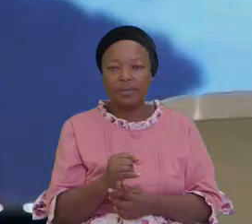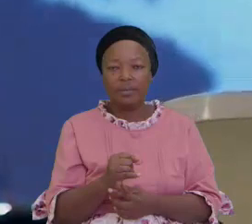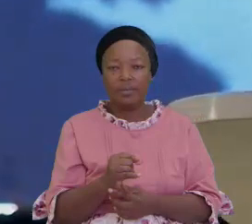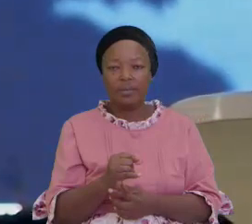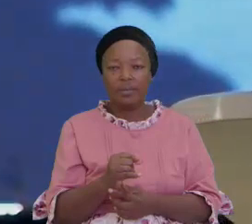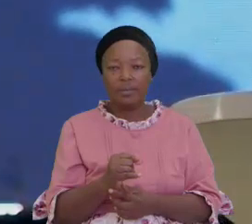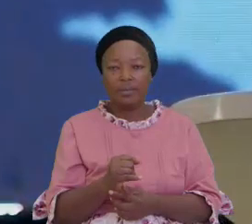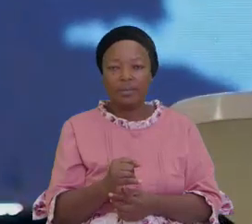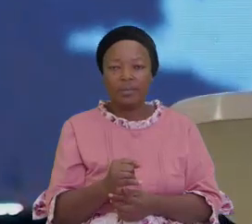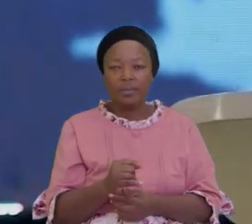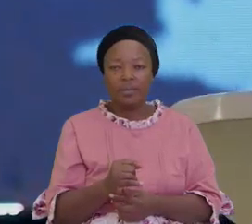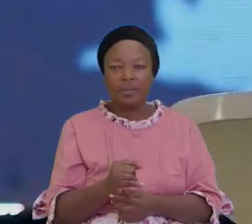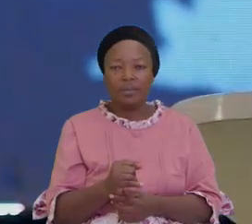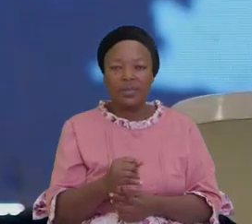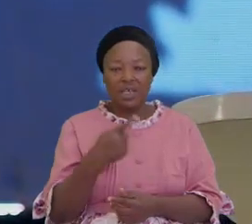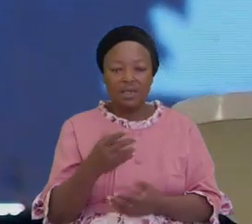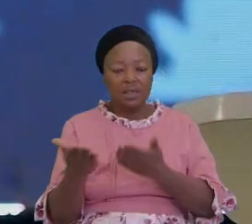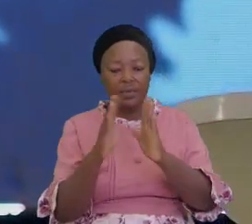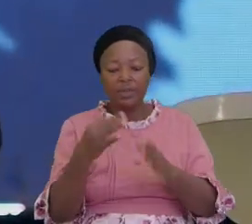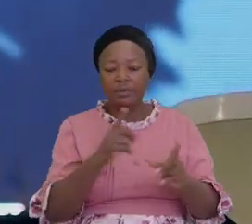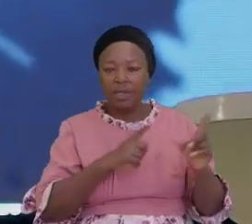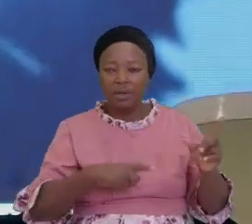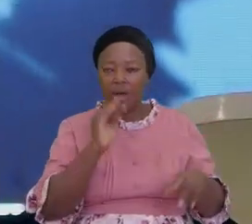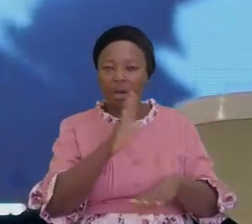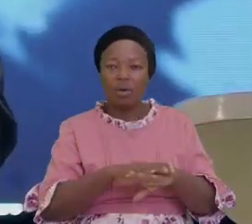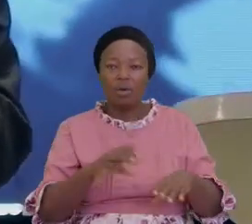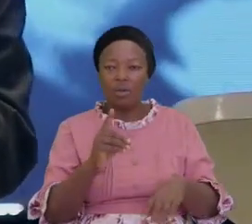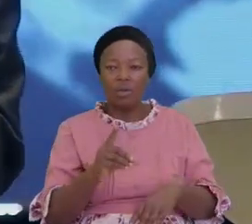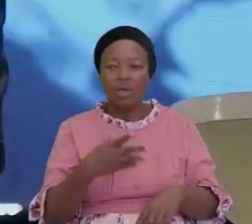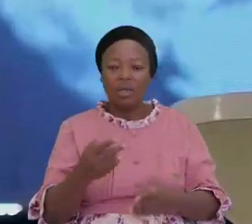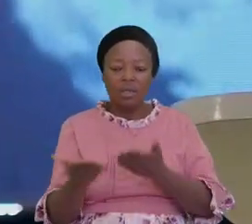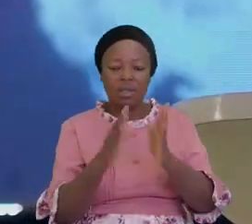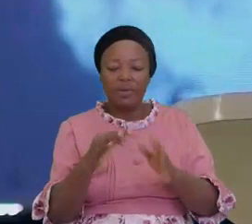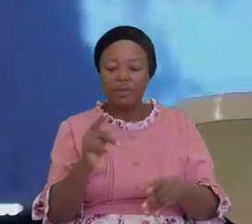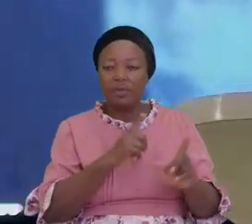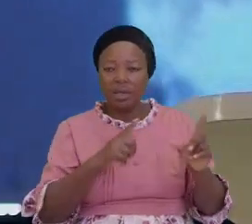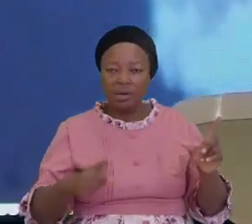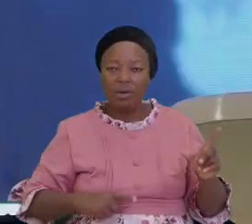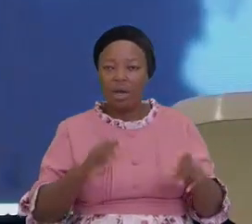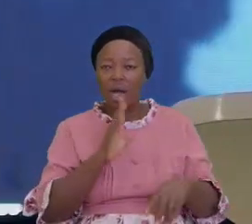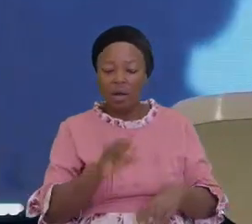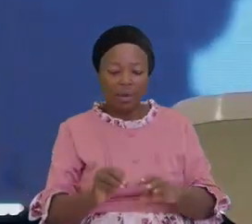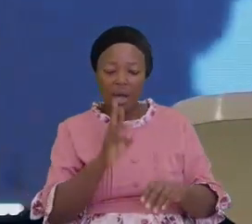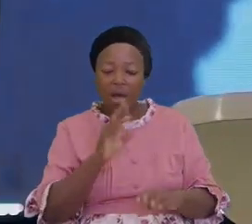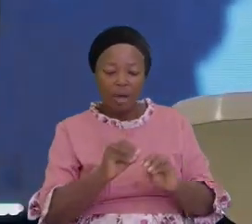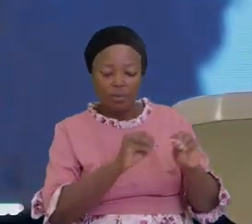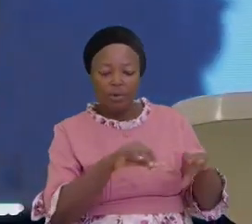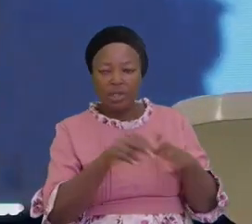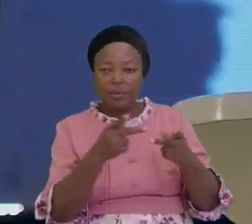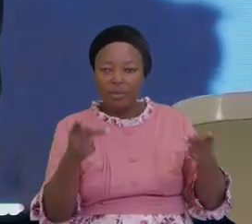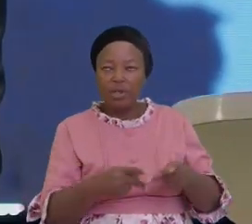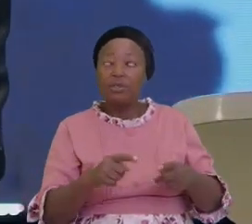The servants of the Lord are called. The servants of the Lord are put in place to do his